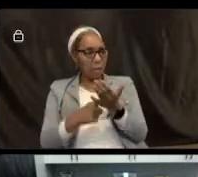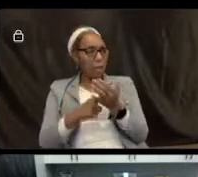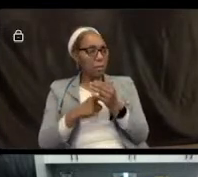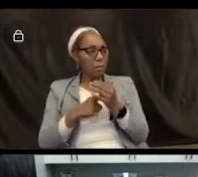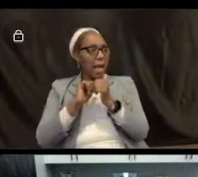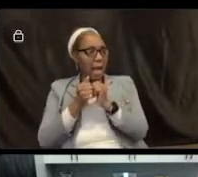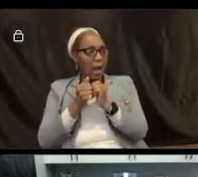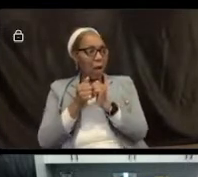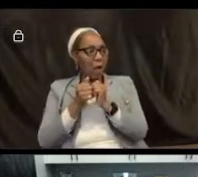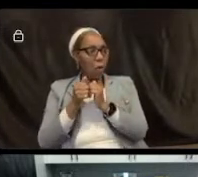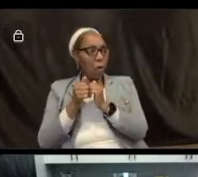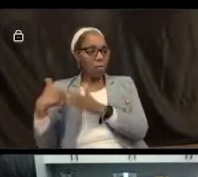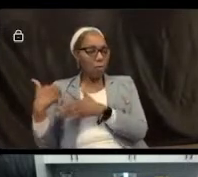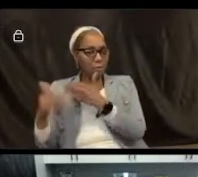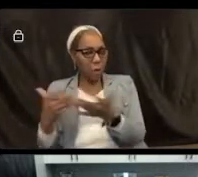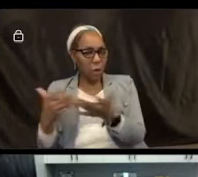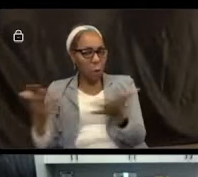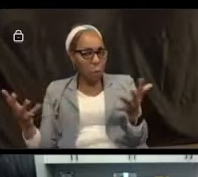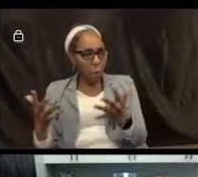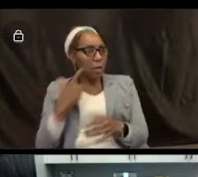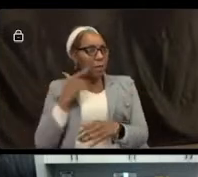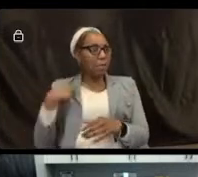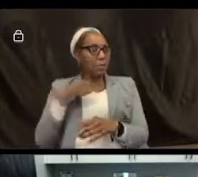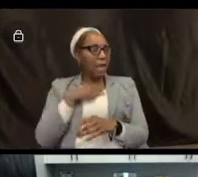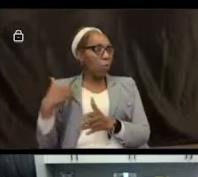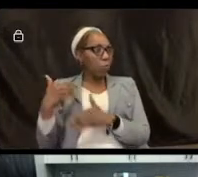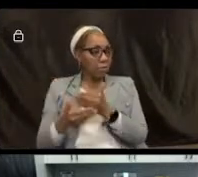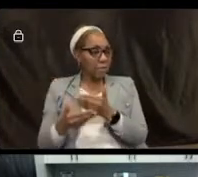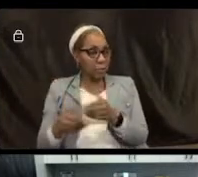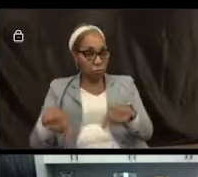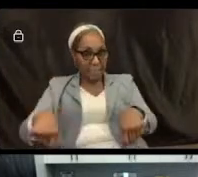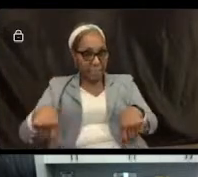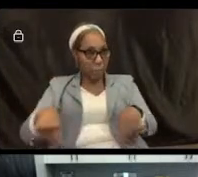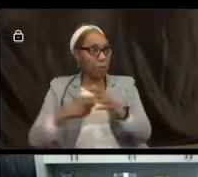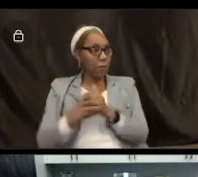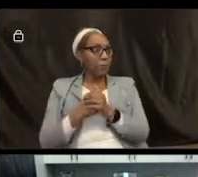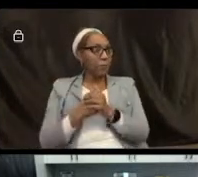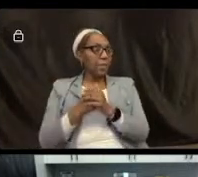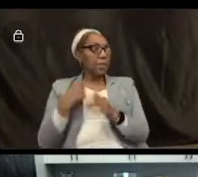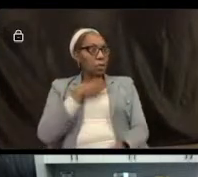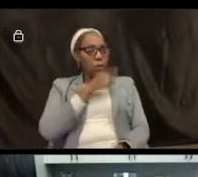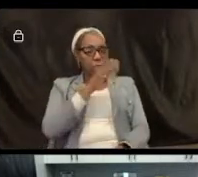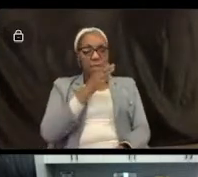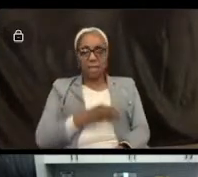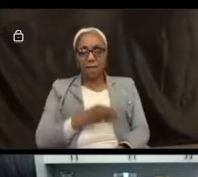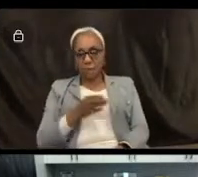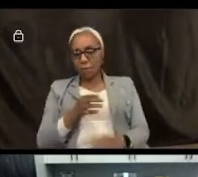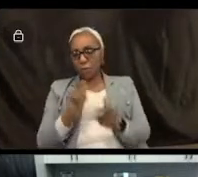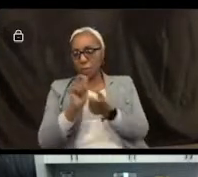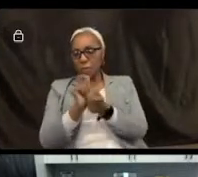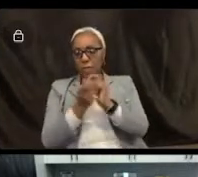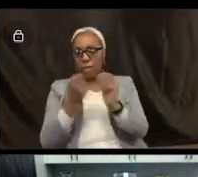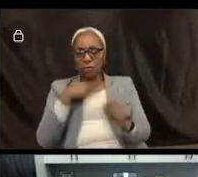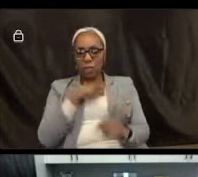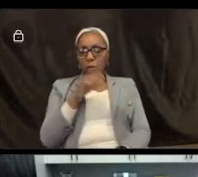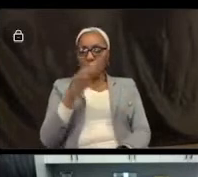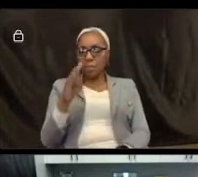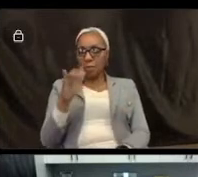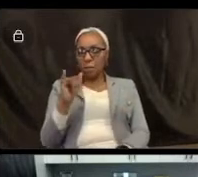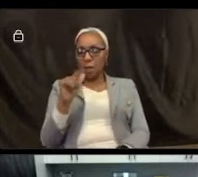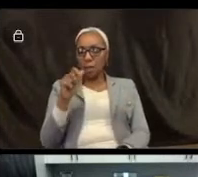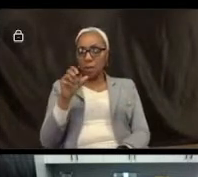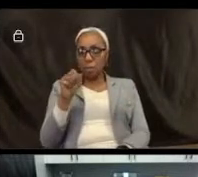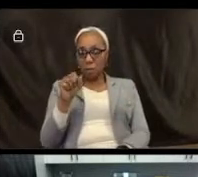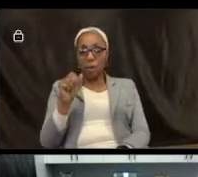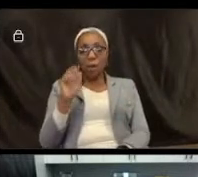how those procedures are. And because our procedures here, and we never amended our bylaws will need to